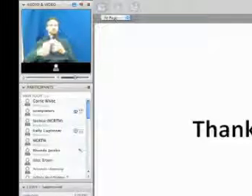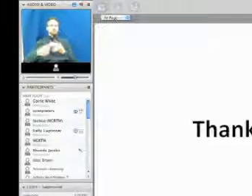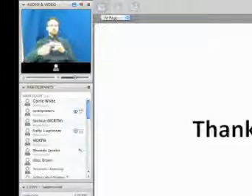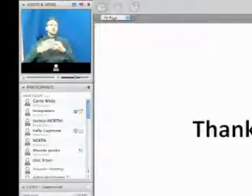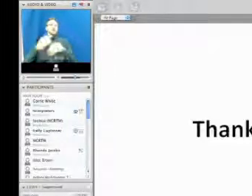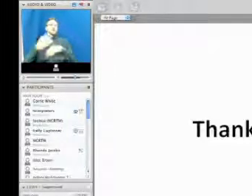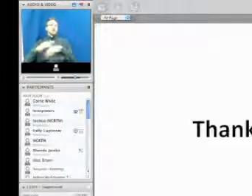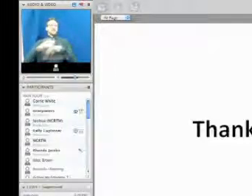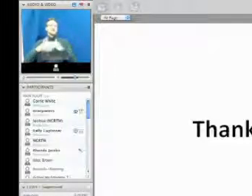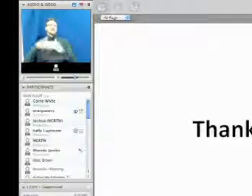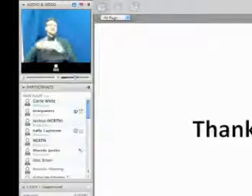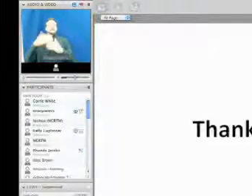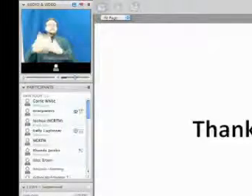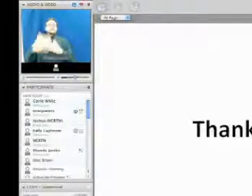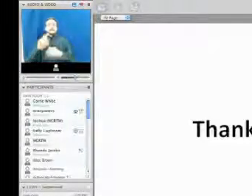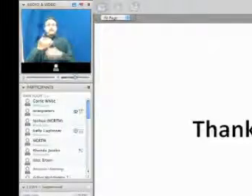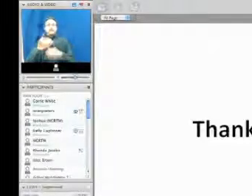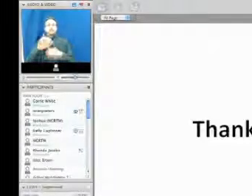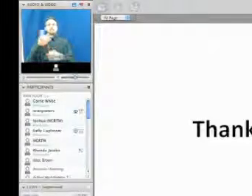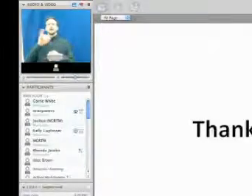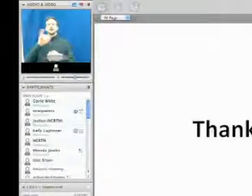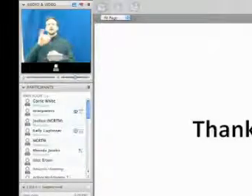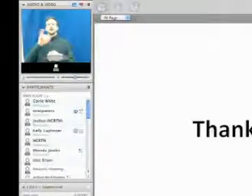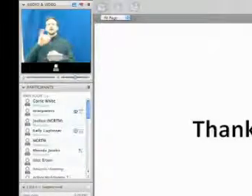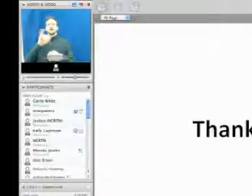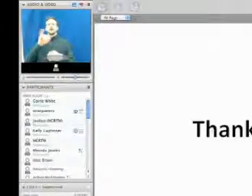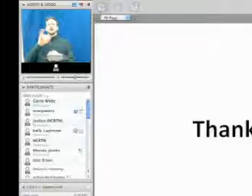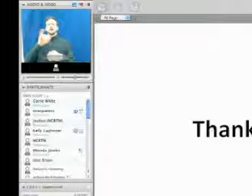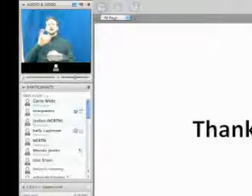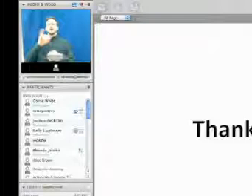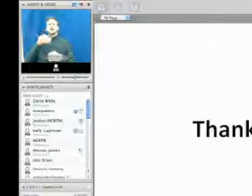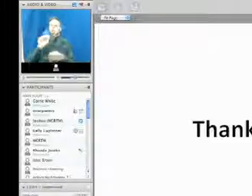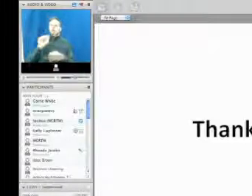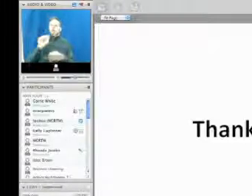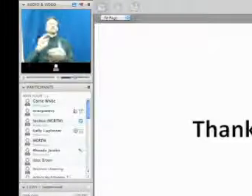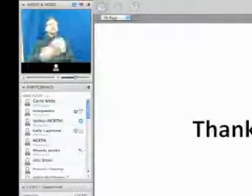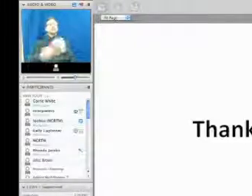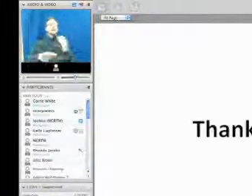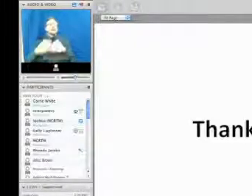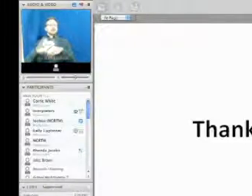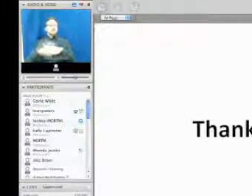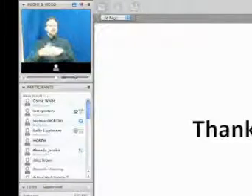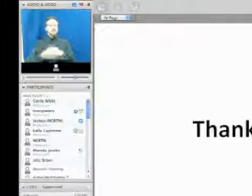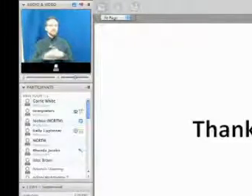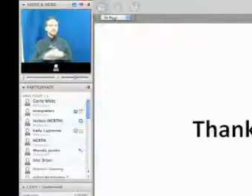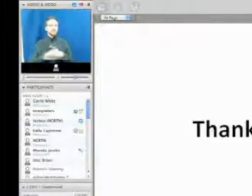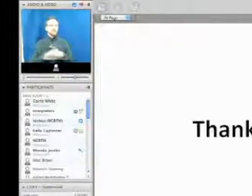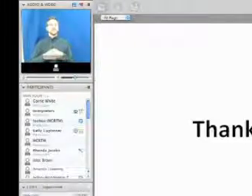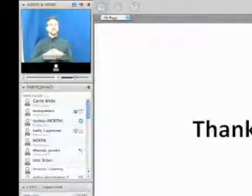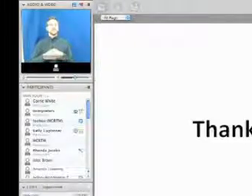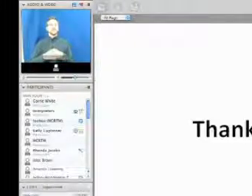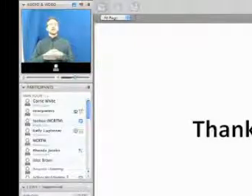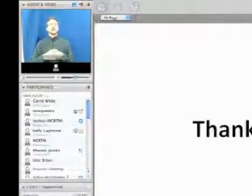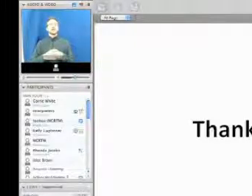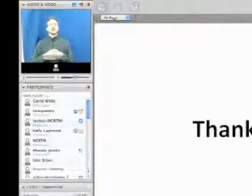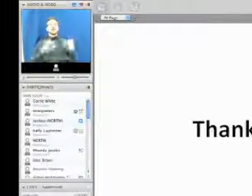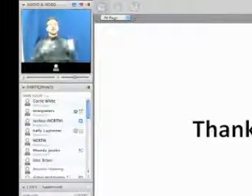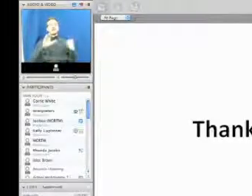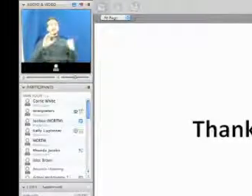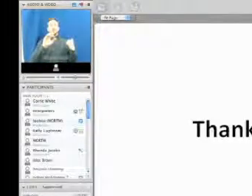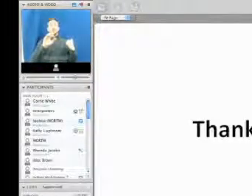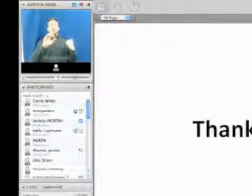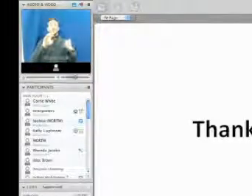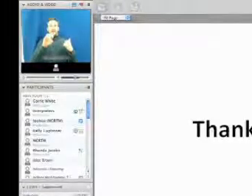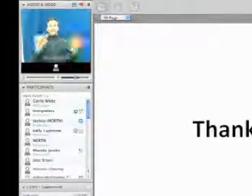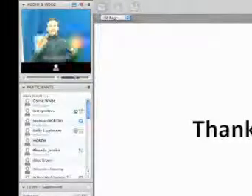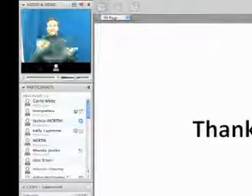when that will be up, but that will be available also. And I think that's it. I'll